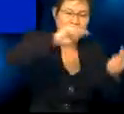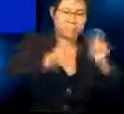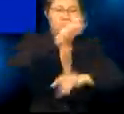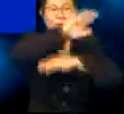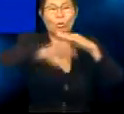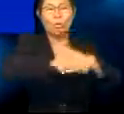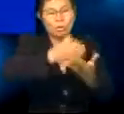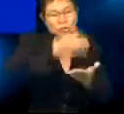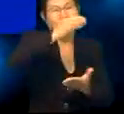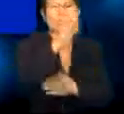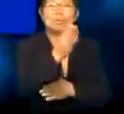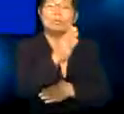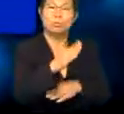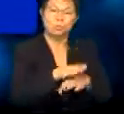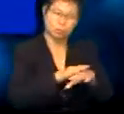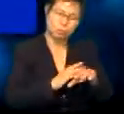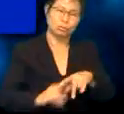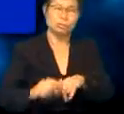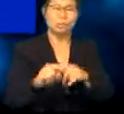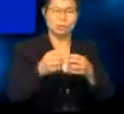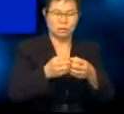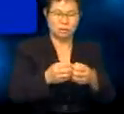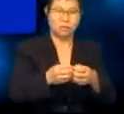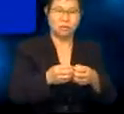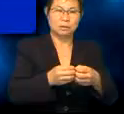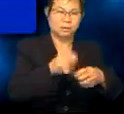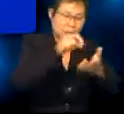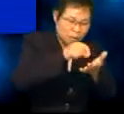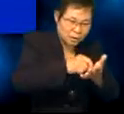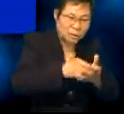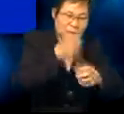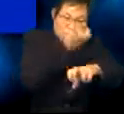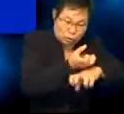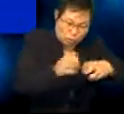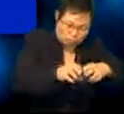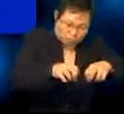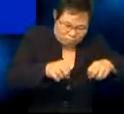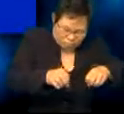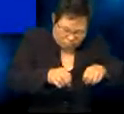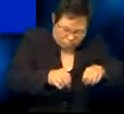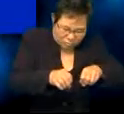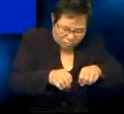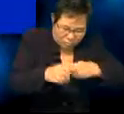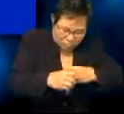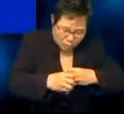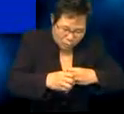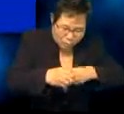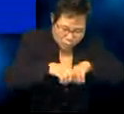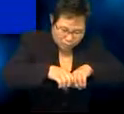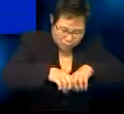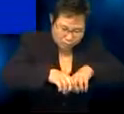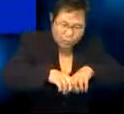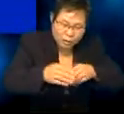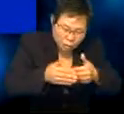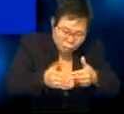whole gel blue. The spaces between particles in solids are small and closely